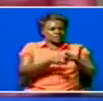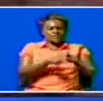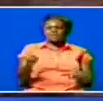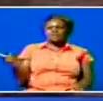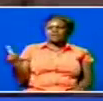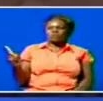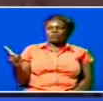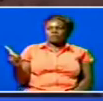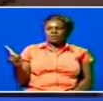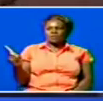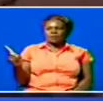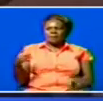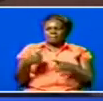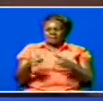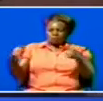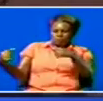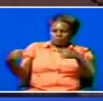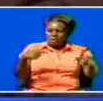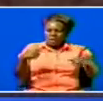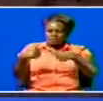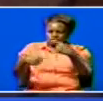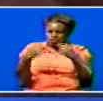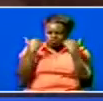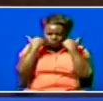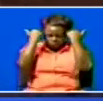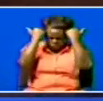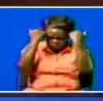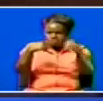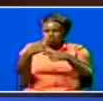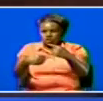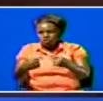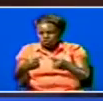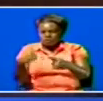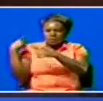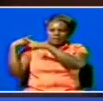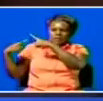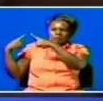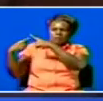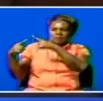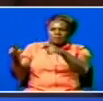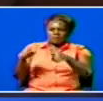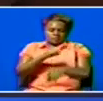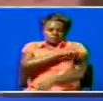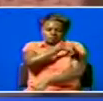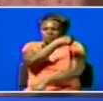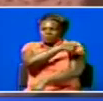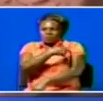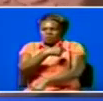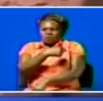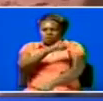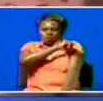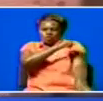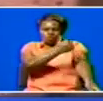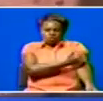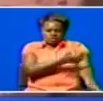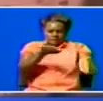Nairobi. But as wrangles, anxiety and panic continue to be experienced at the St. Mary's Hospital,